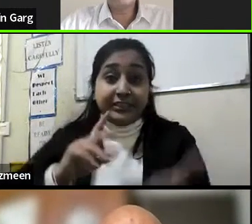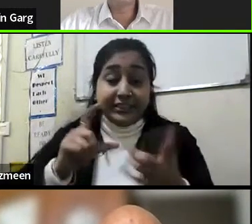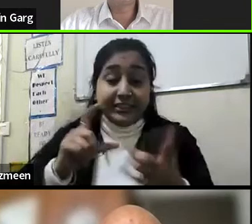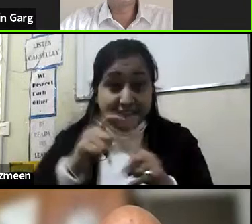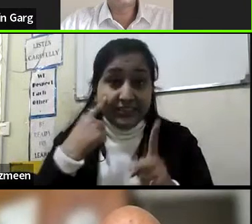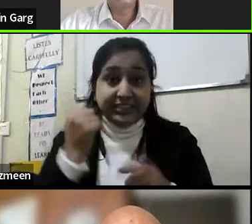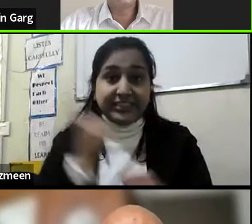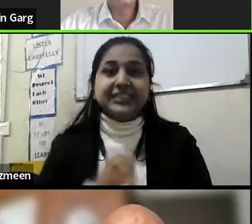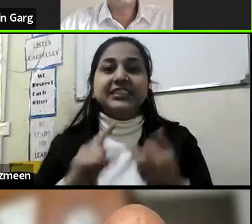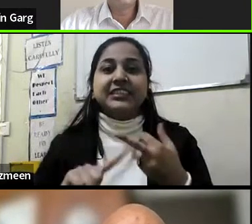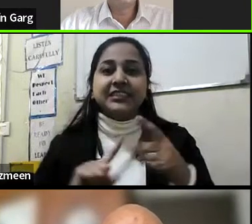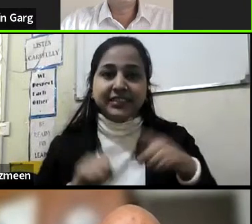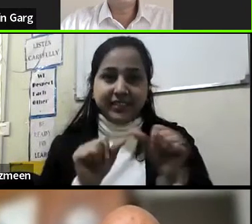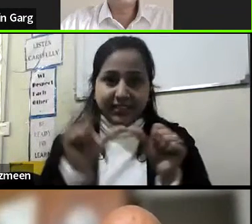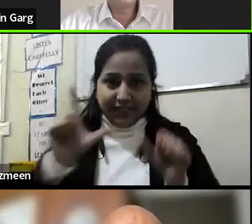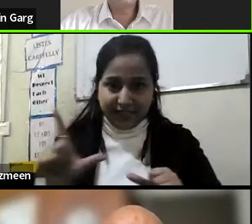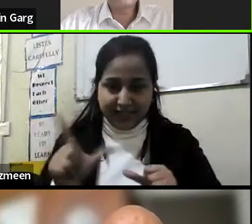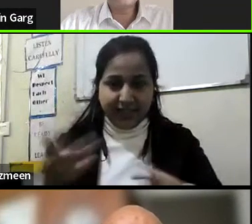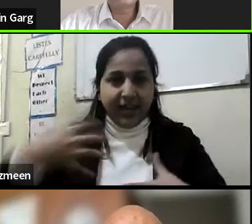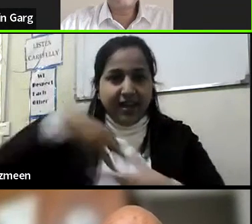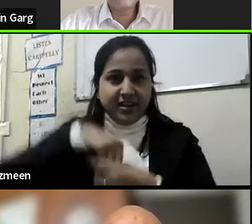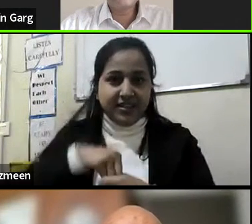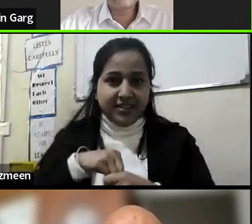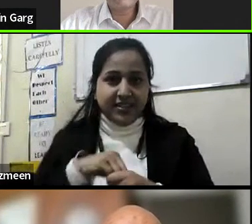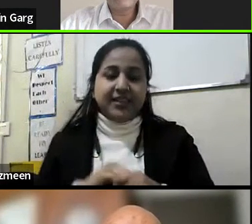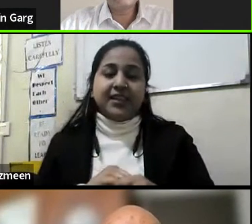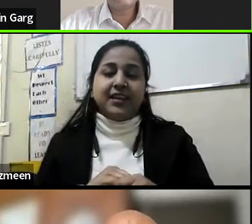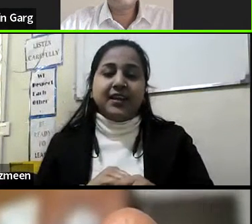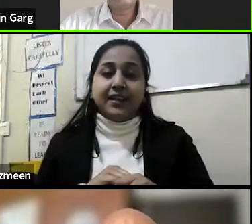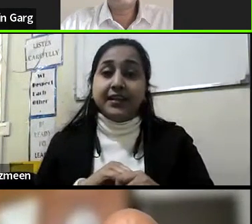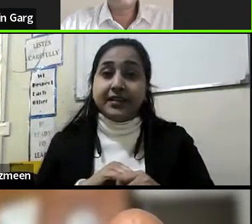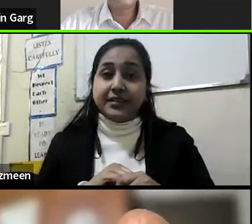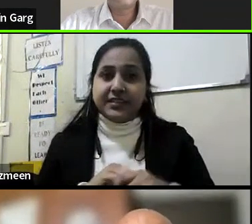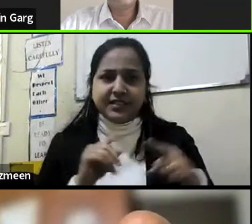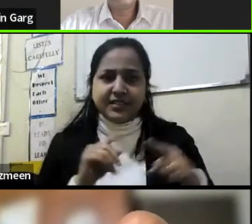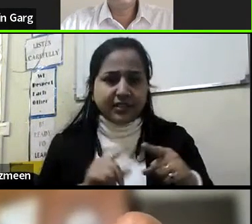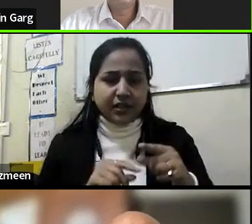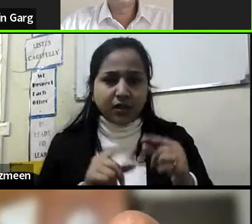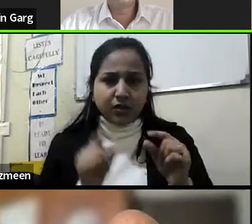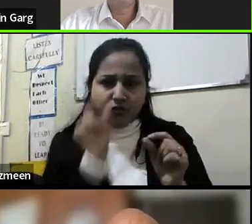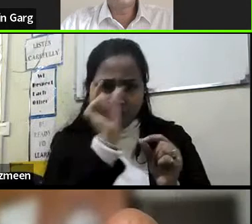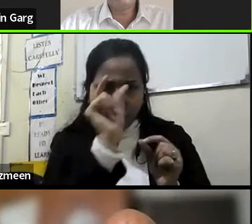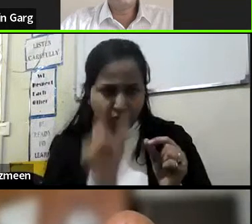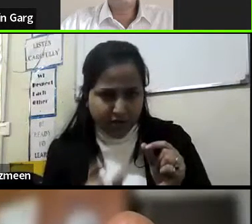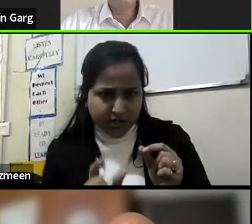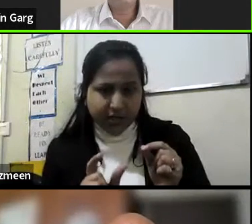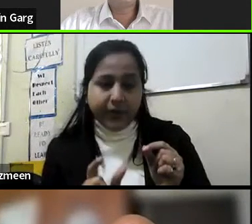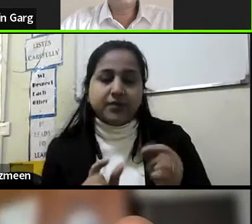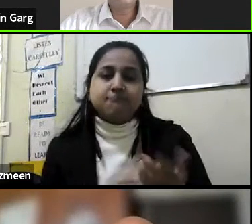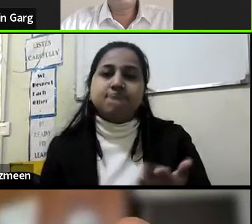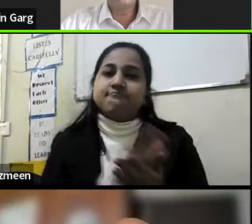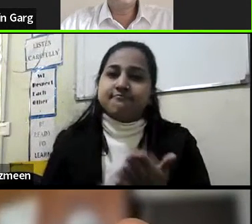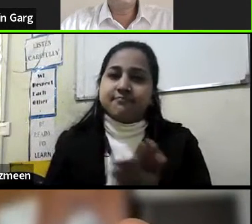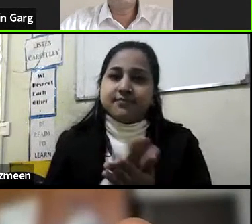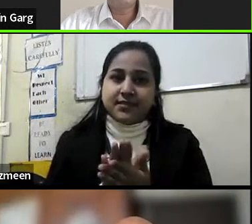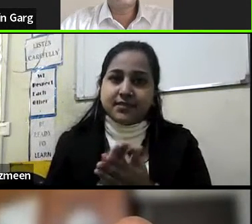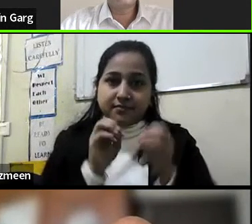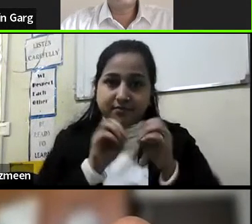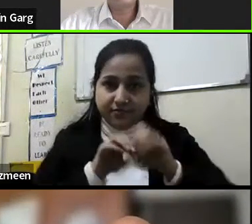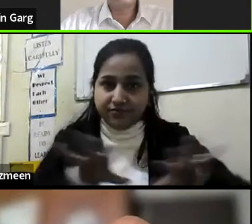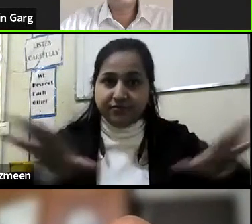bank has shifted to text-based circulars. So now even a visually